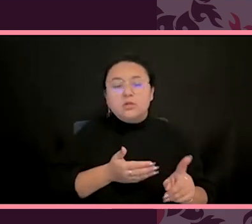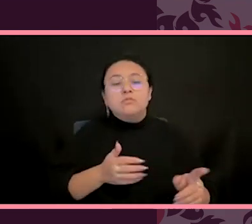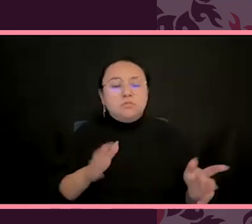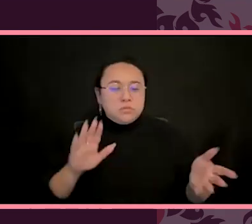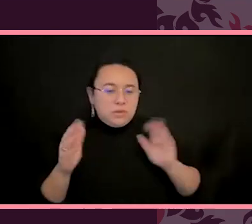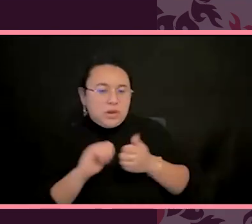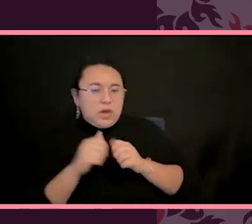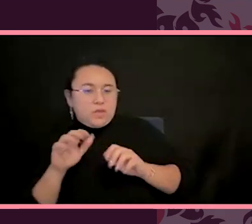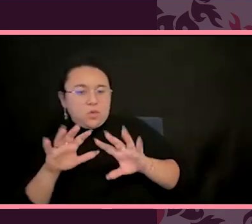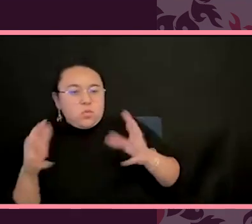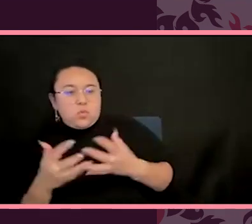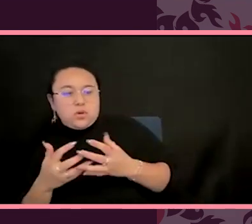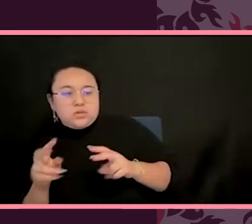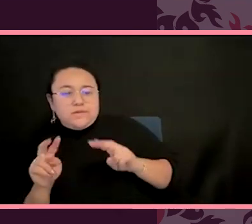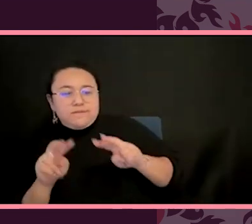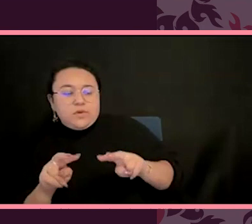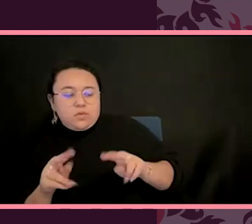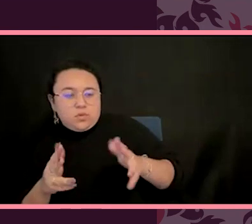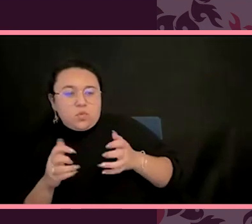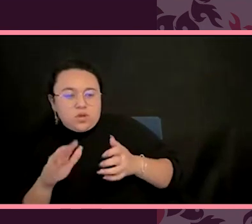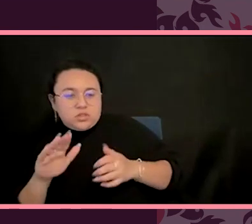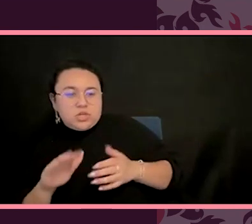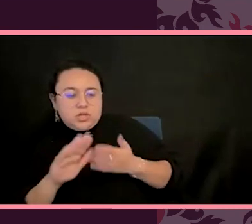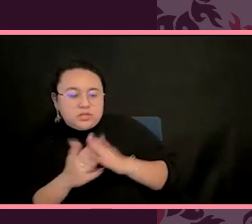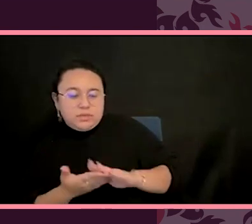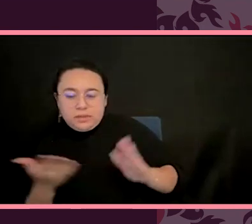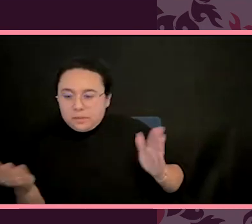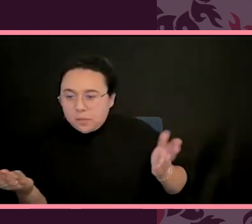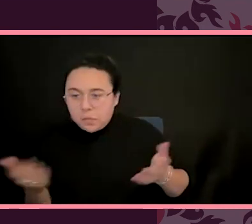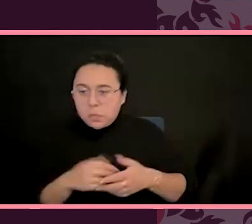the world wants them to be.